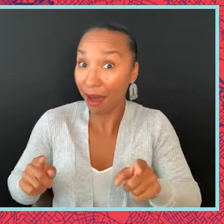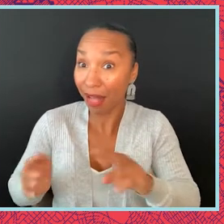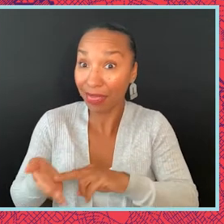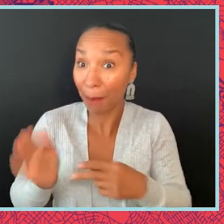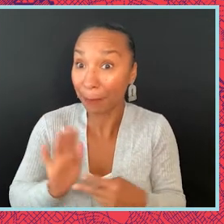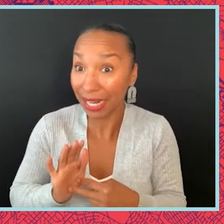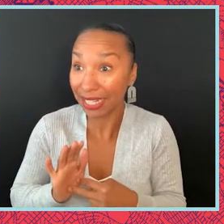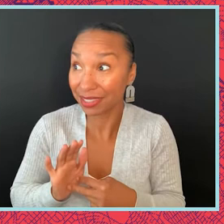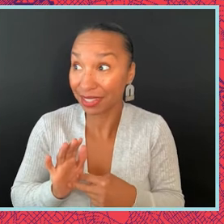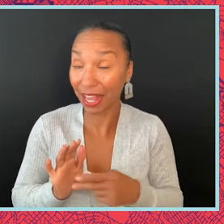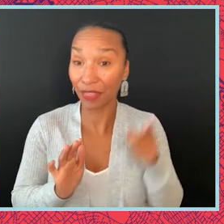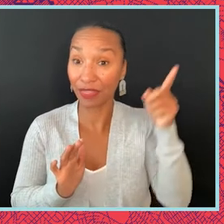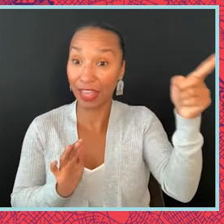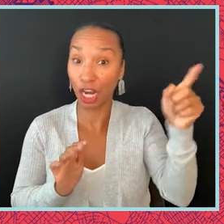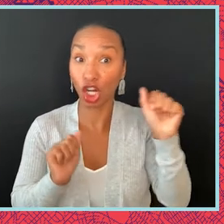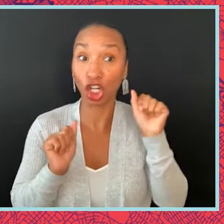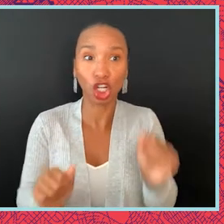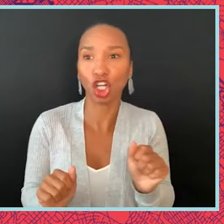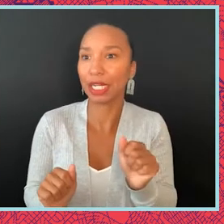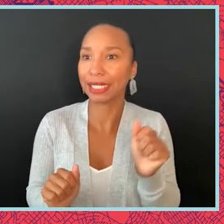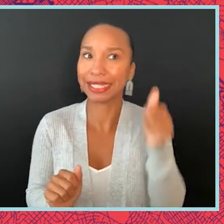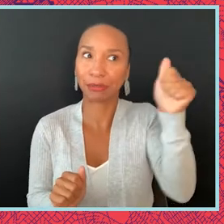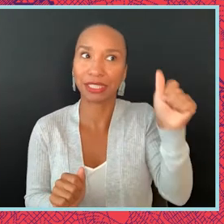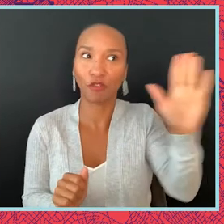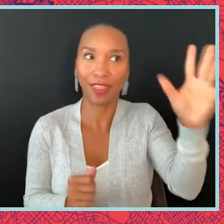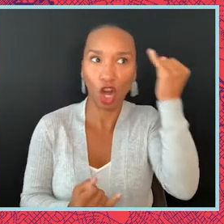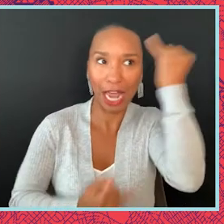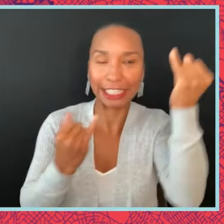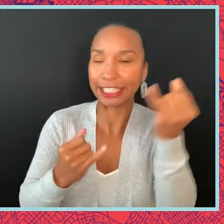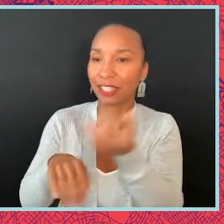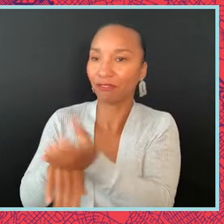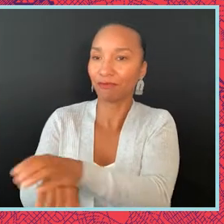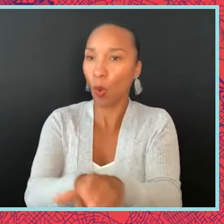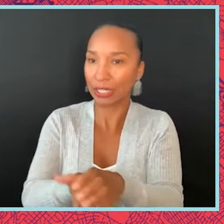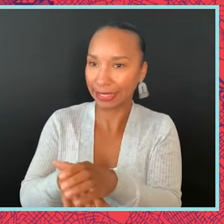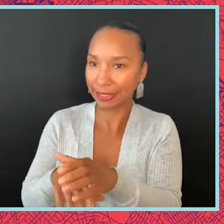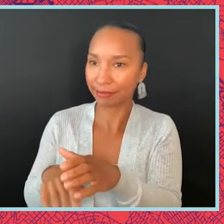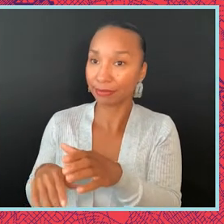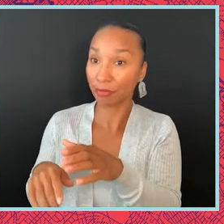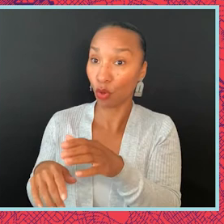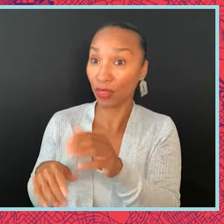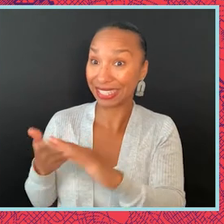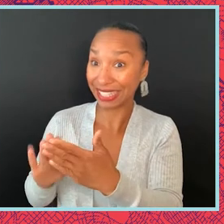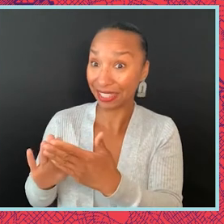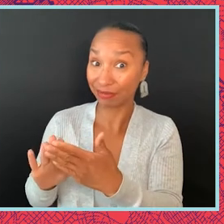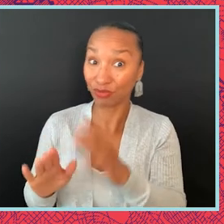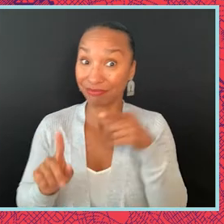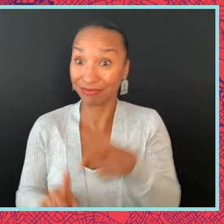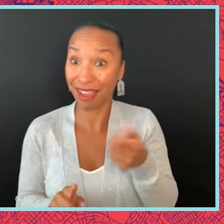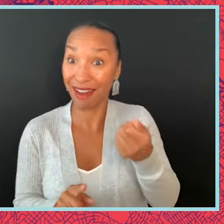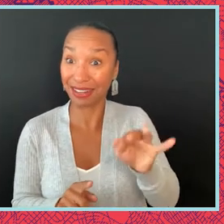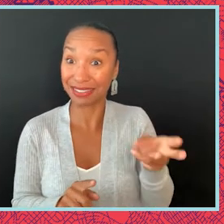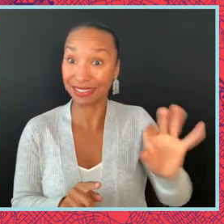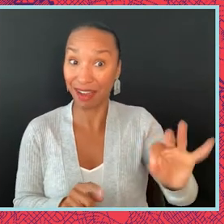able, with anything short of statehood, to implement their ideas in the city. And so specifically in 1969, when